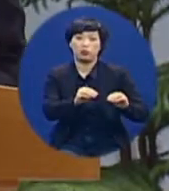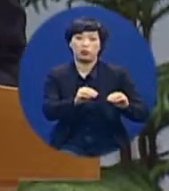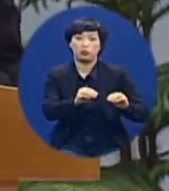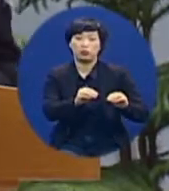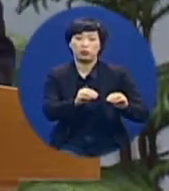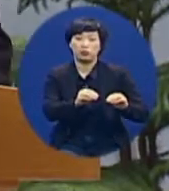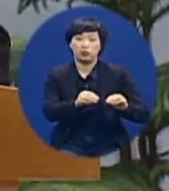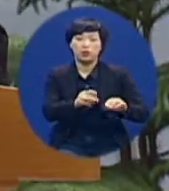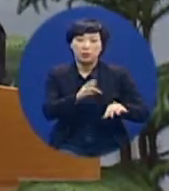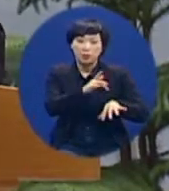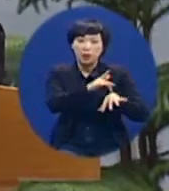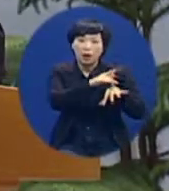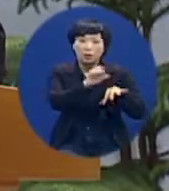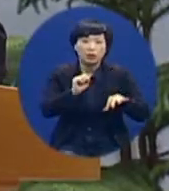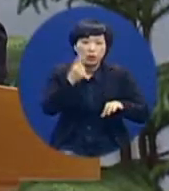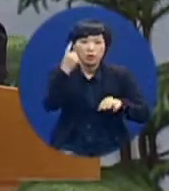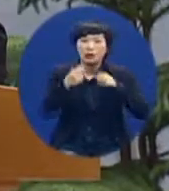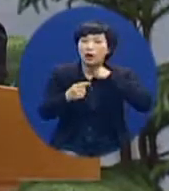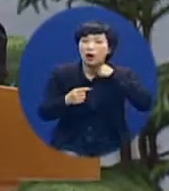after